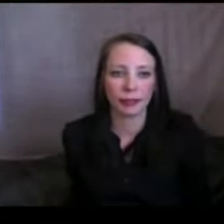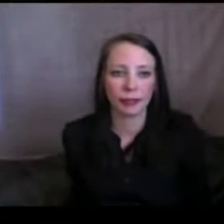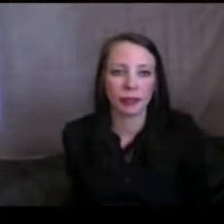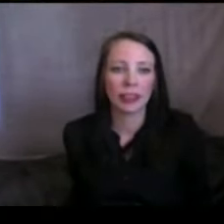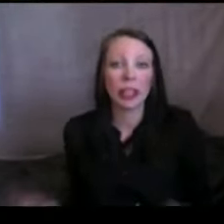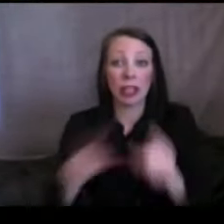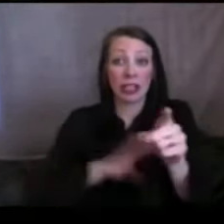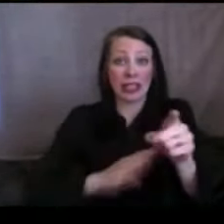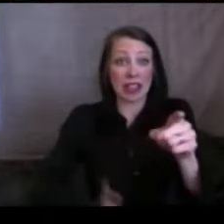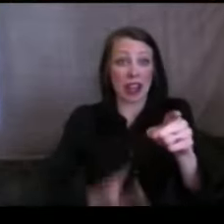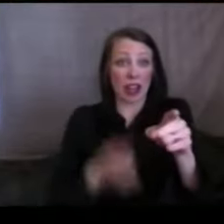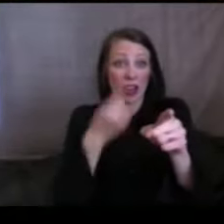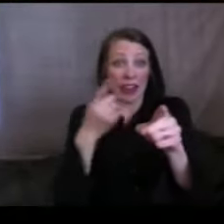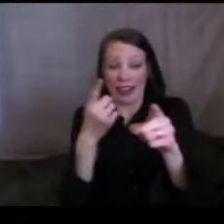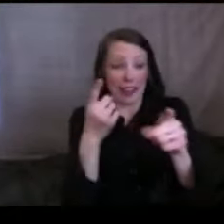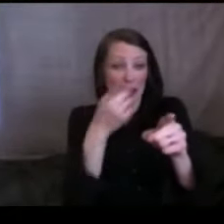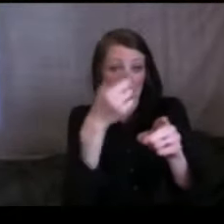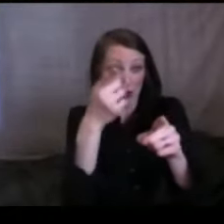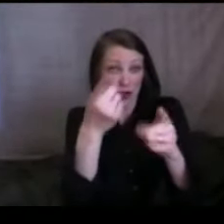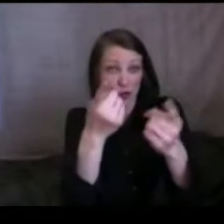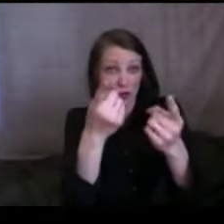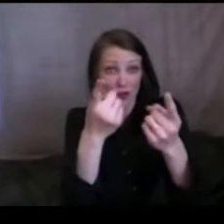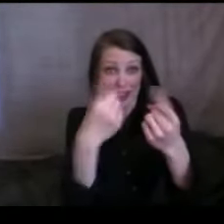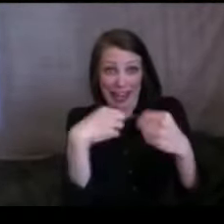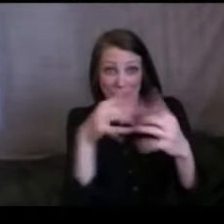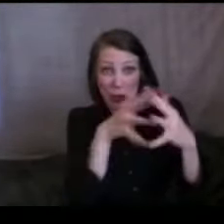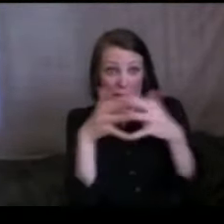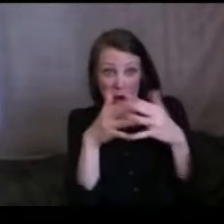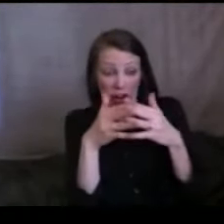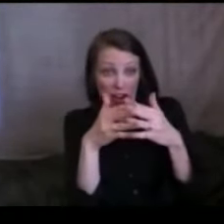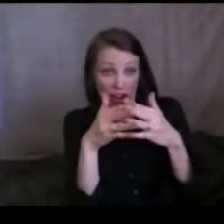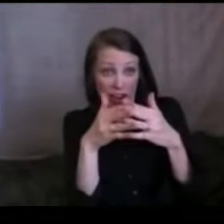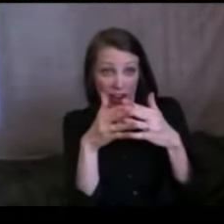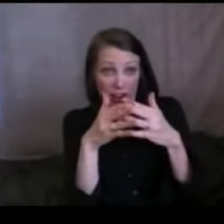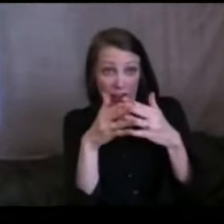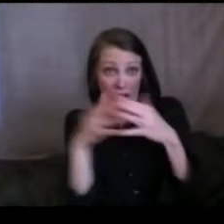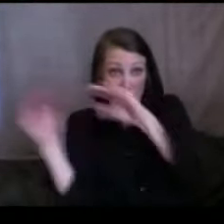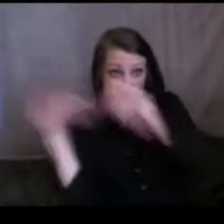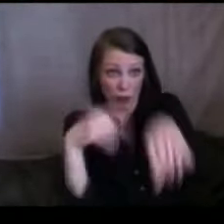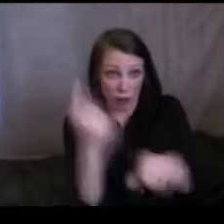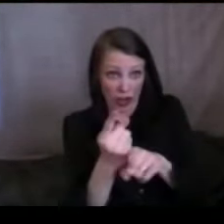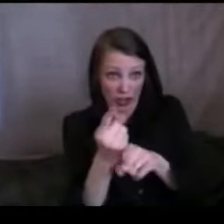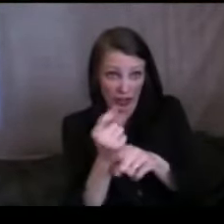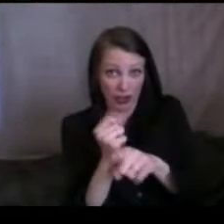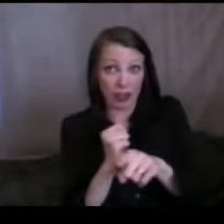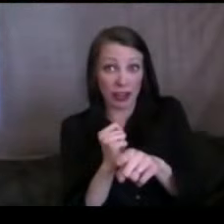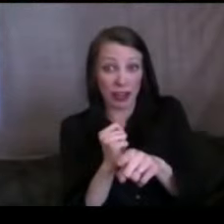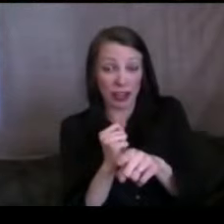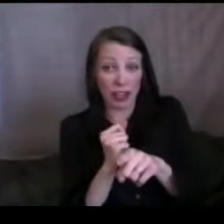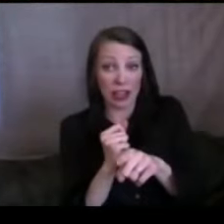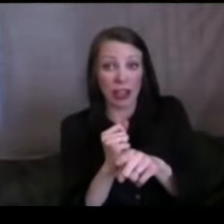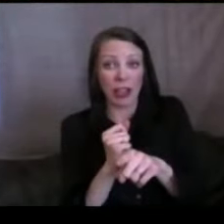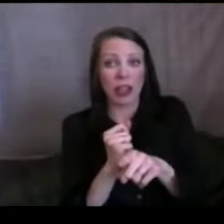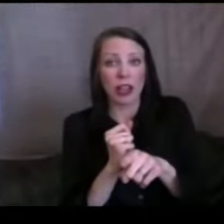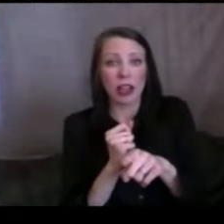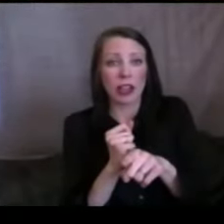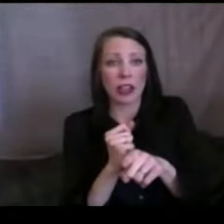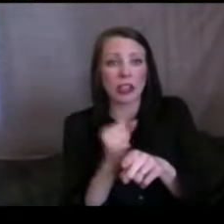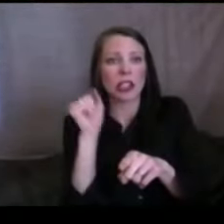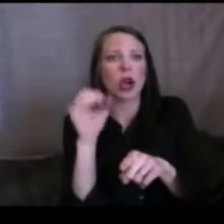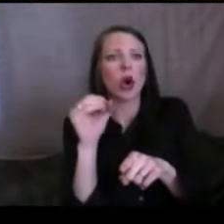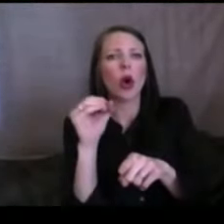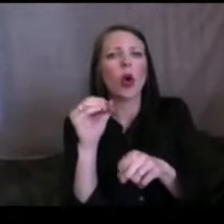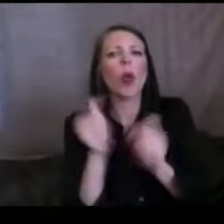Trung, you're also an immigrant to America, correct? Yes. Yeah. So it seems to me one of the